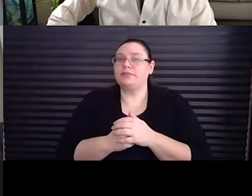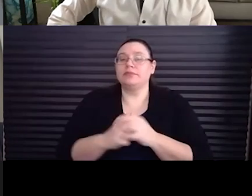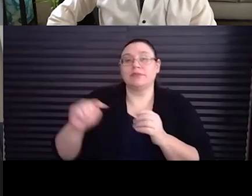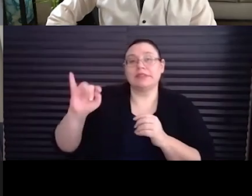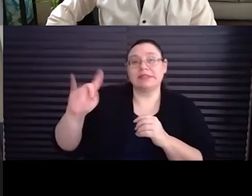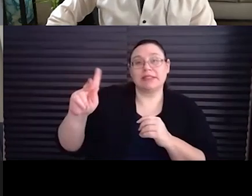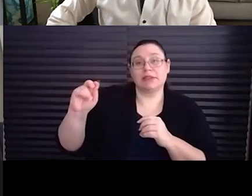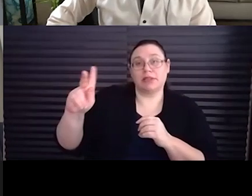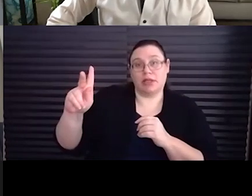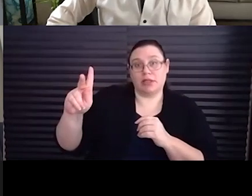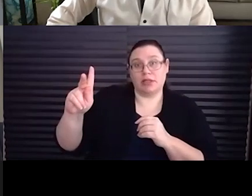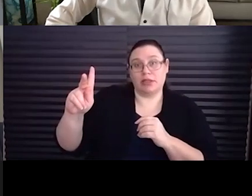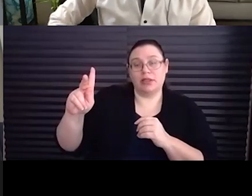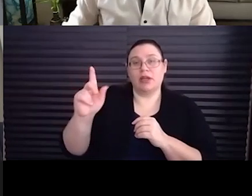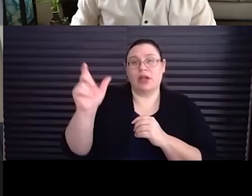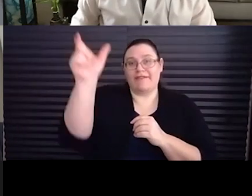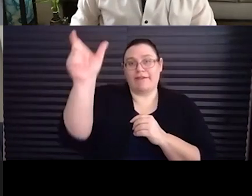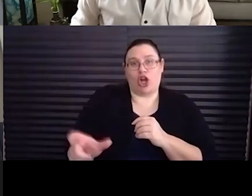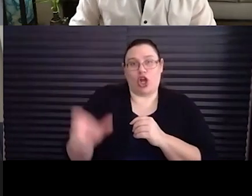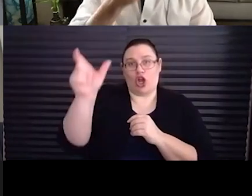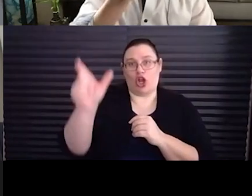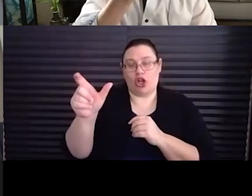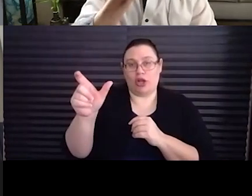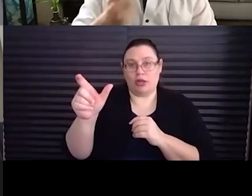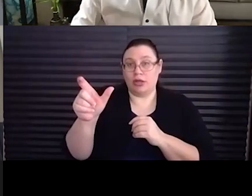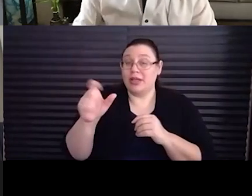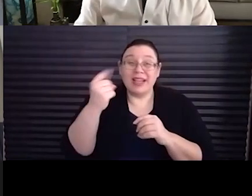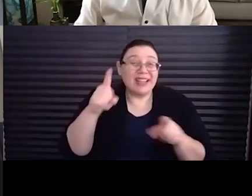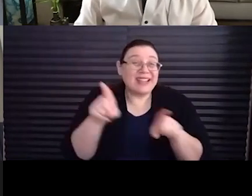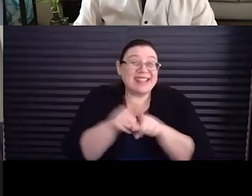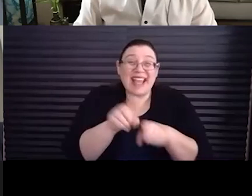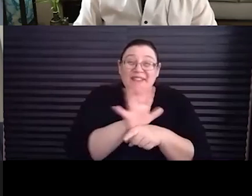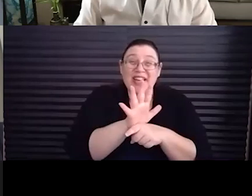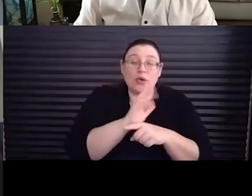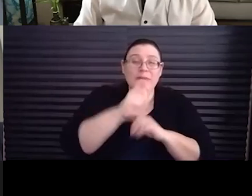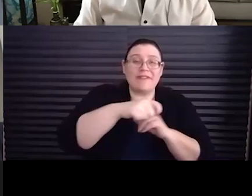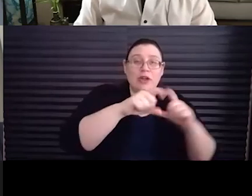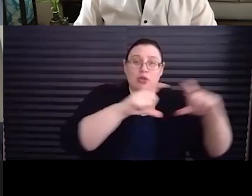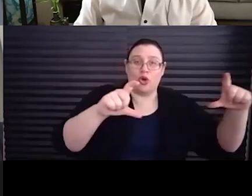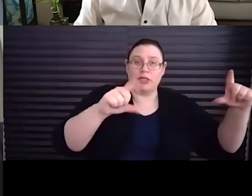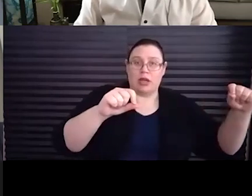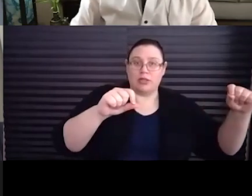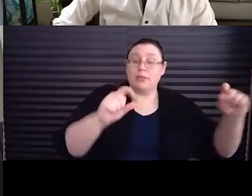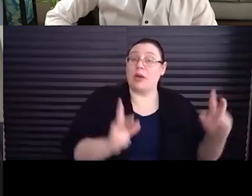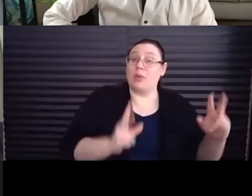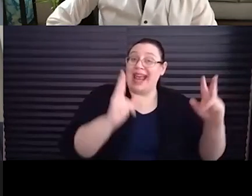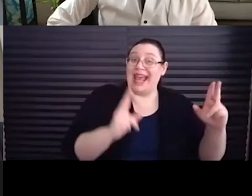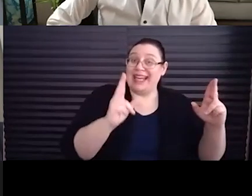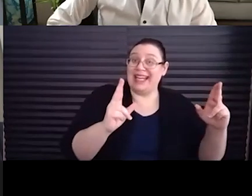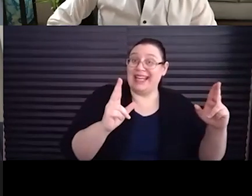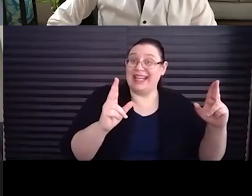TikTok, it'll be vertical, but we'll shoot that same video horizontally, but then when we edit it, we just edit